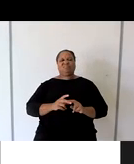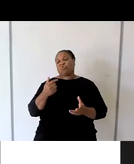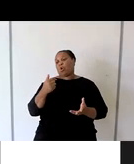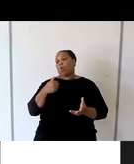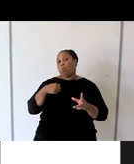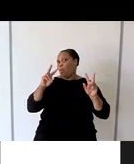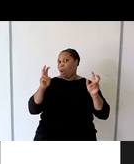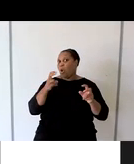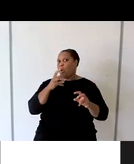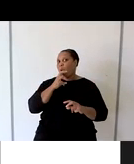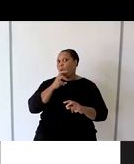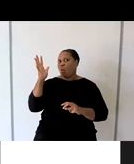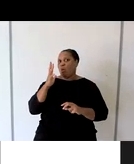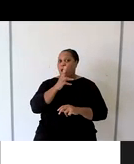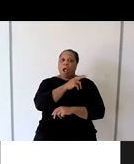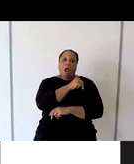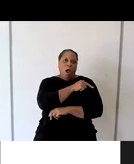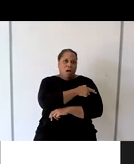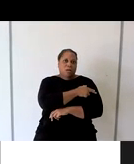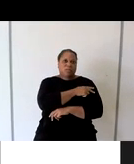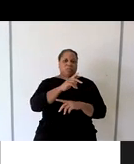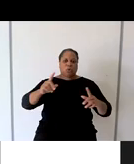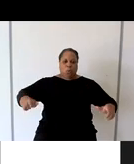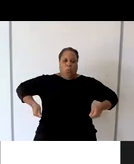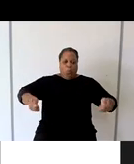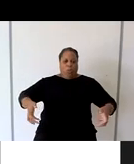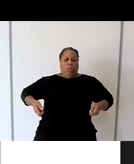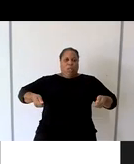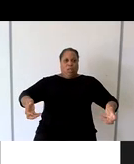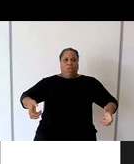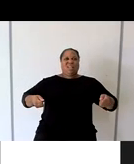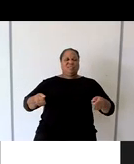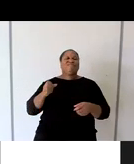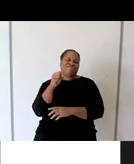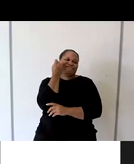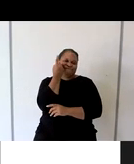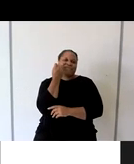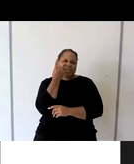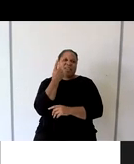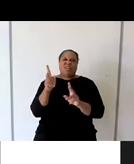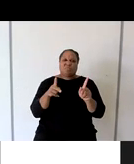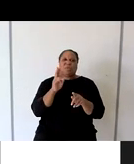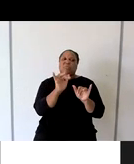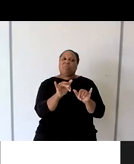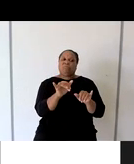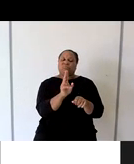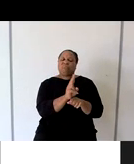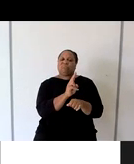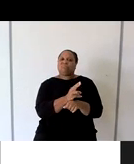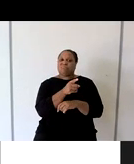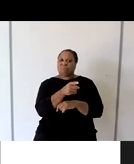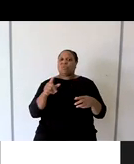call an old-fashioned hospital style wheelchair. Now, I do understand there are people that still use this form